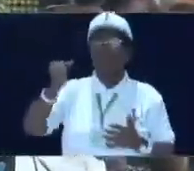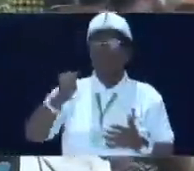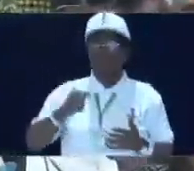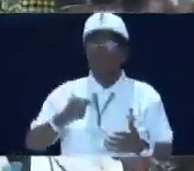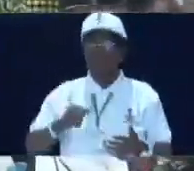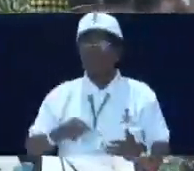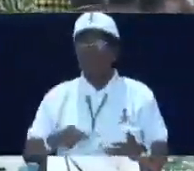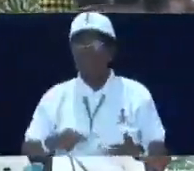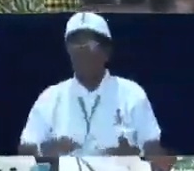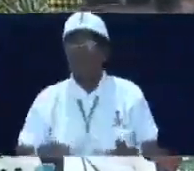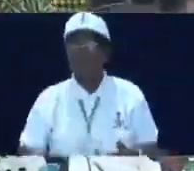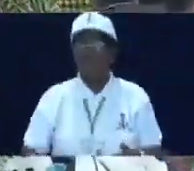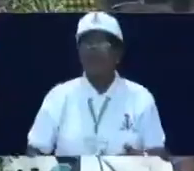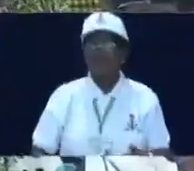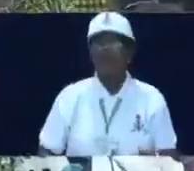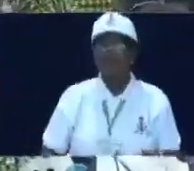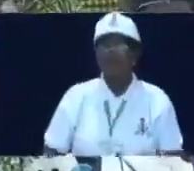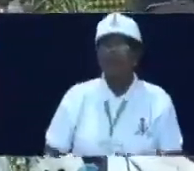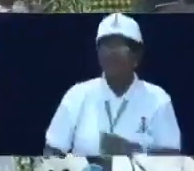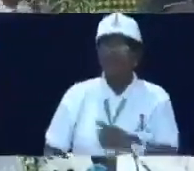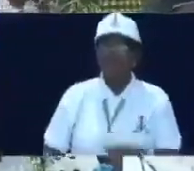Alpha,